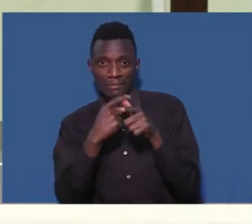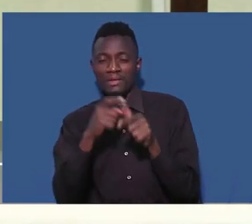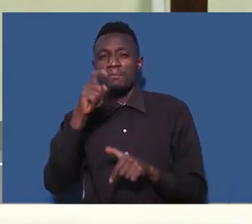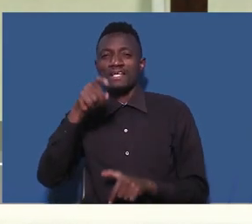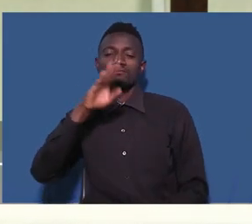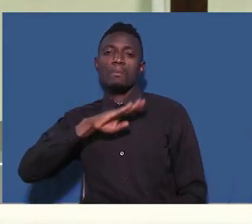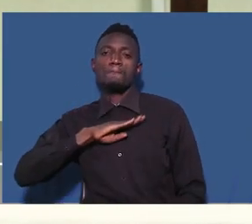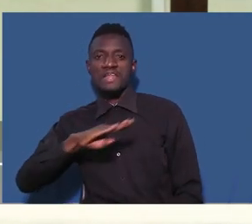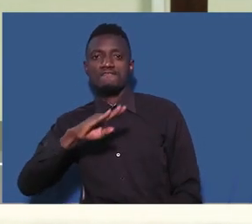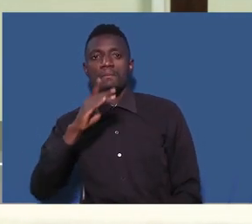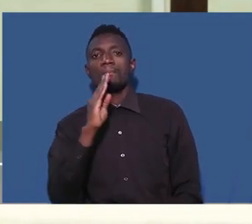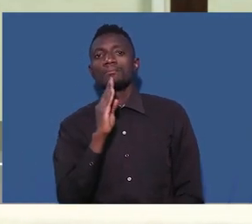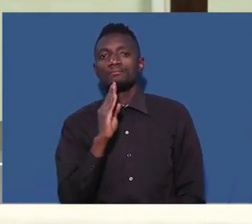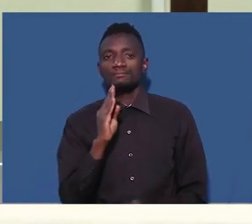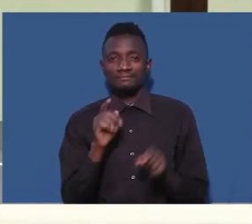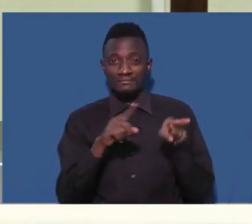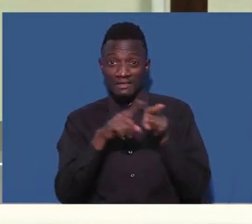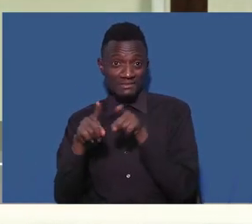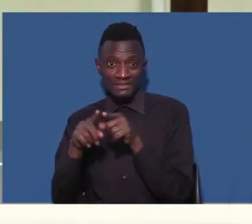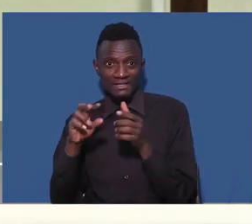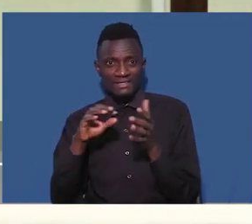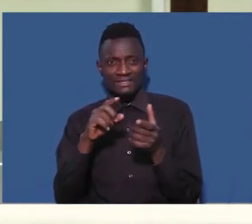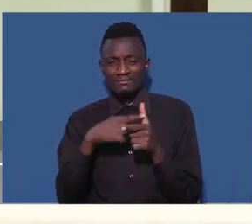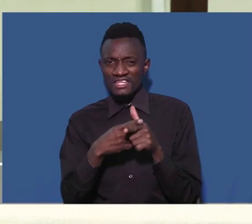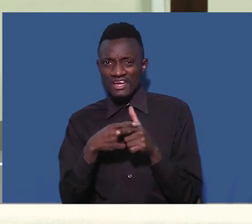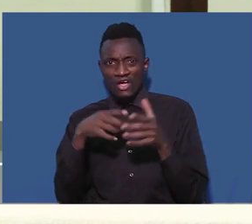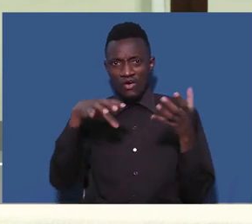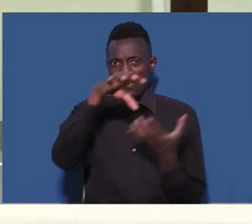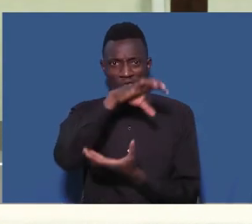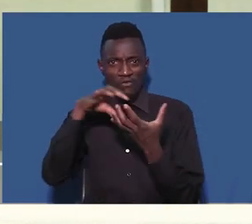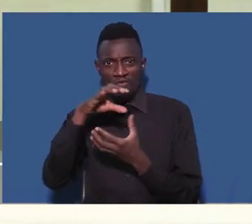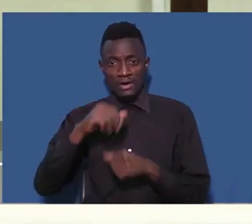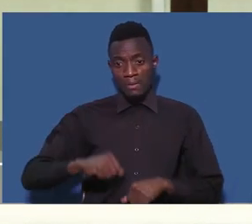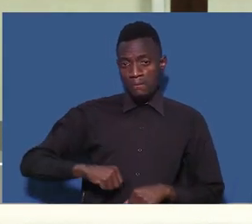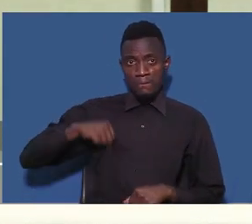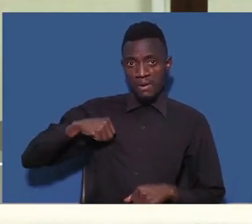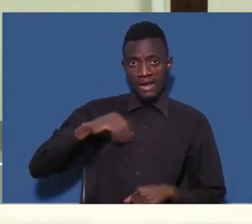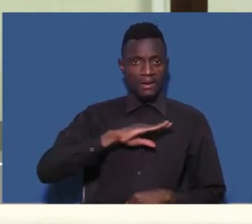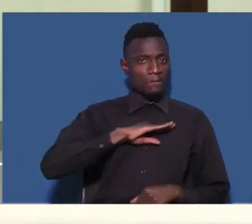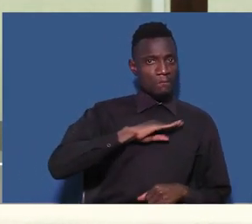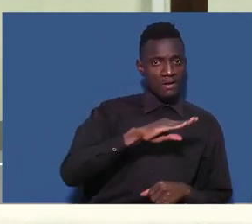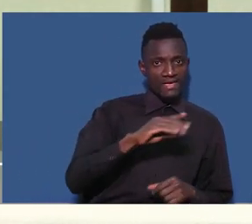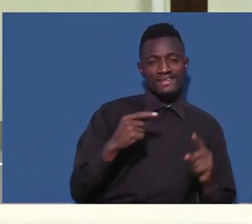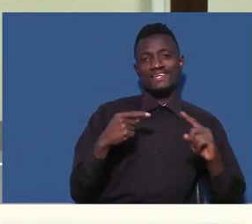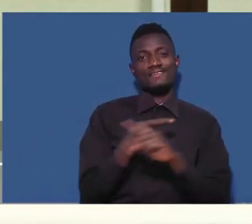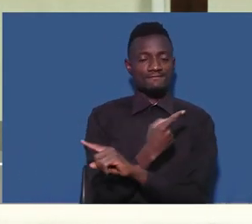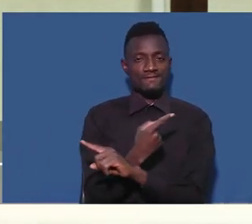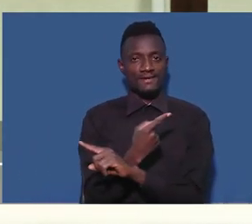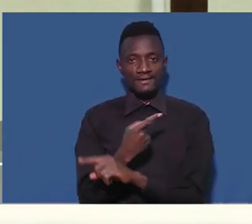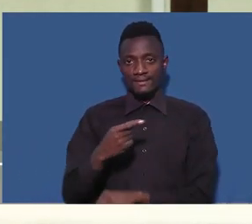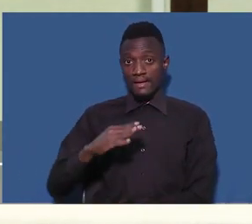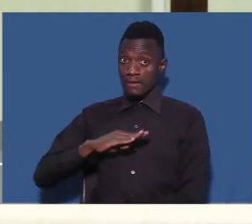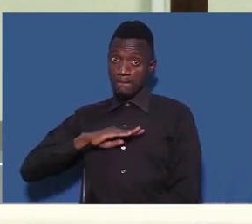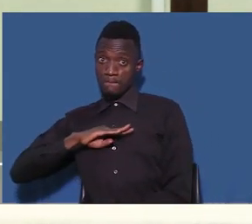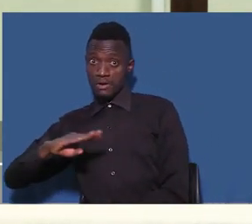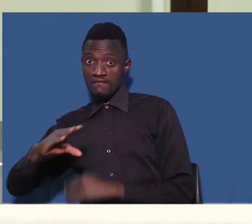It is important for you to know not to mistake boldness with pride, because boldness will always position you to be up at a place of